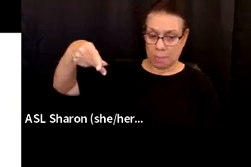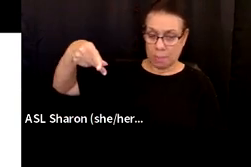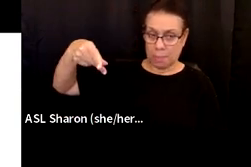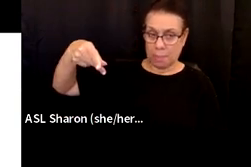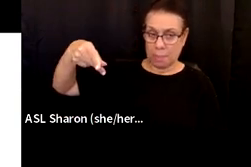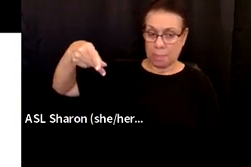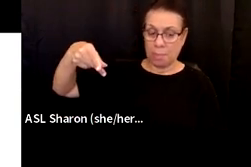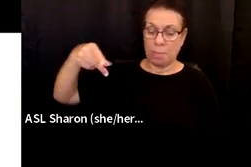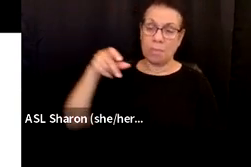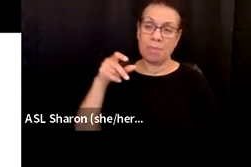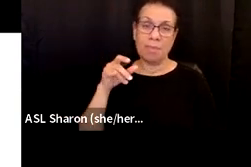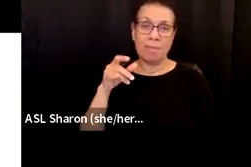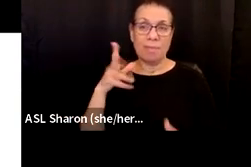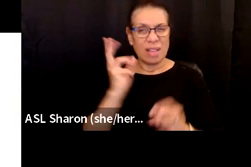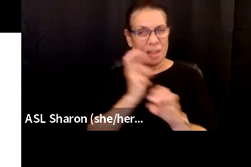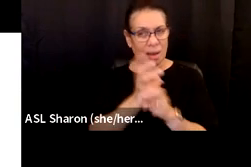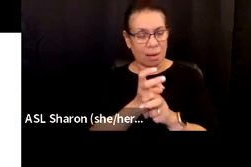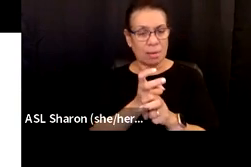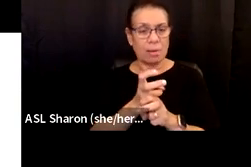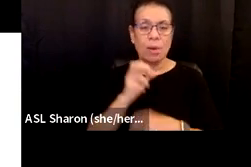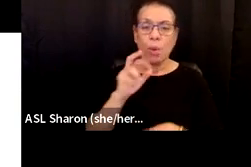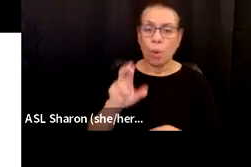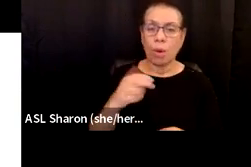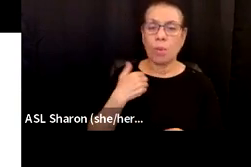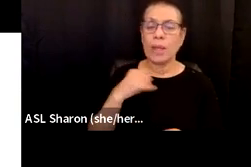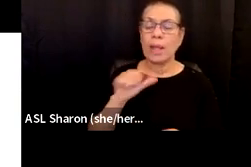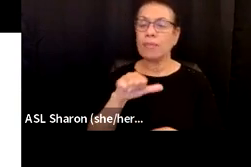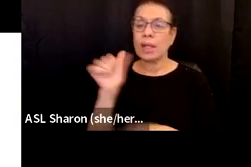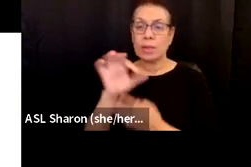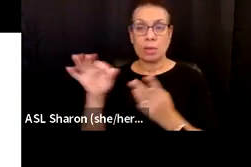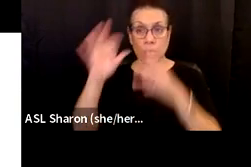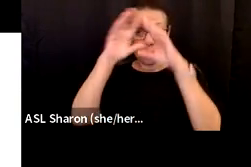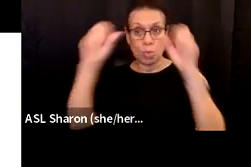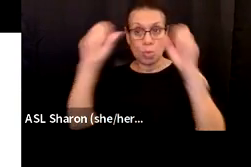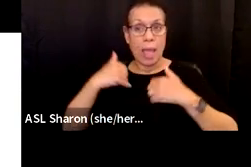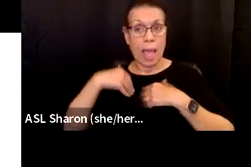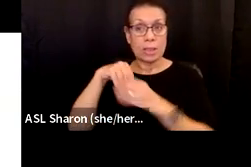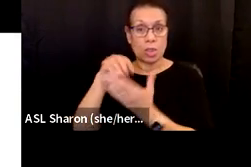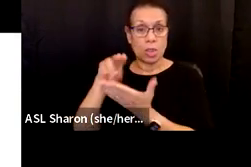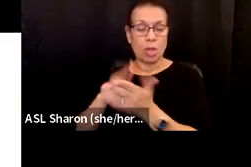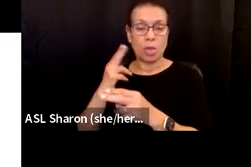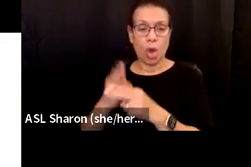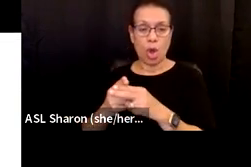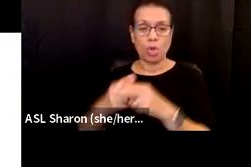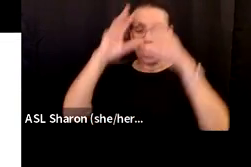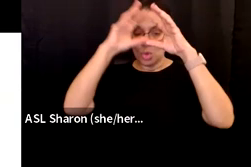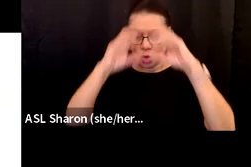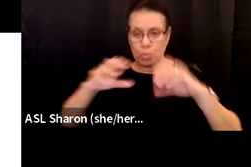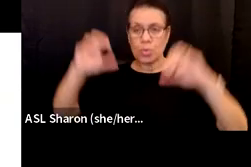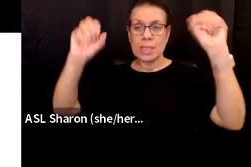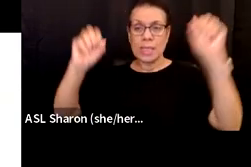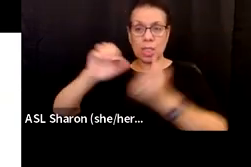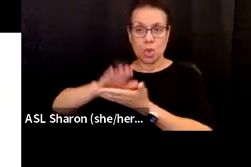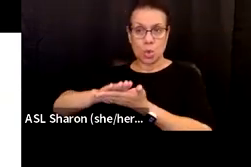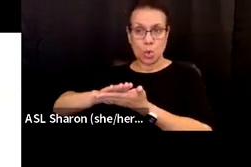a is a tool that the superintendent has at her disposal in the contract called a superintendent school